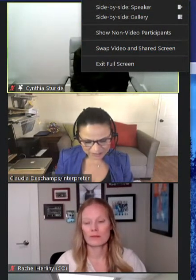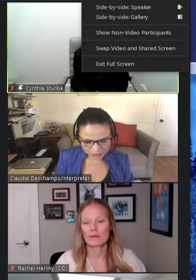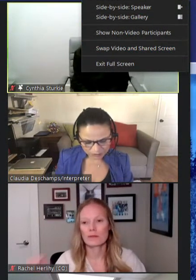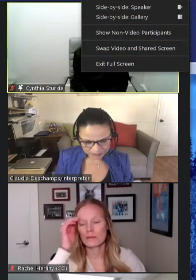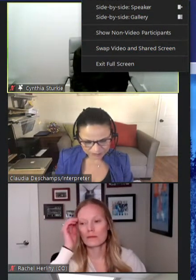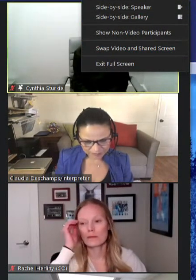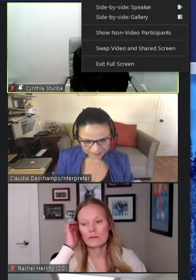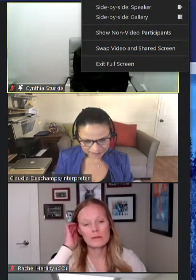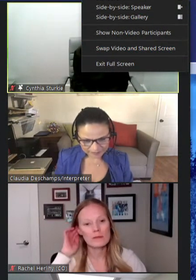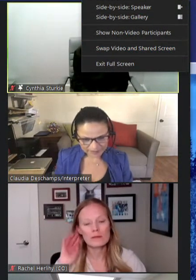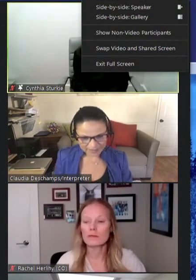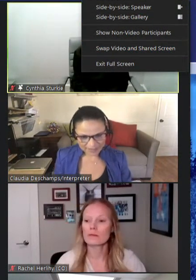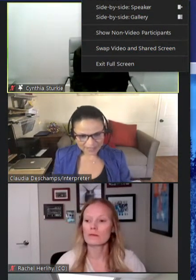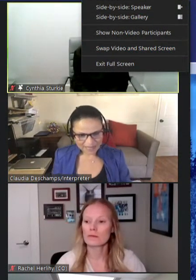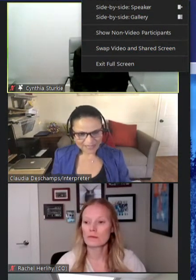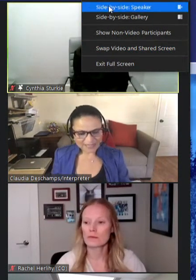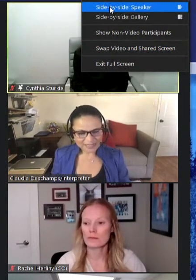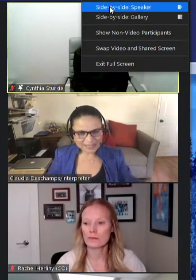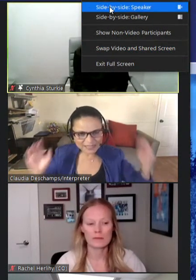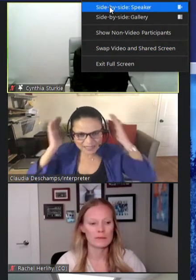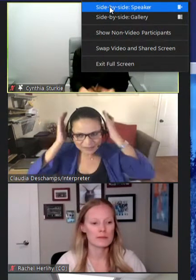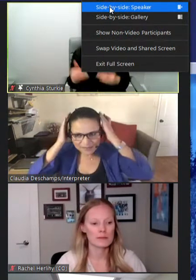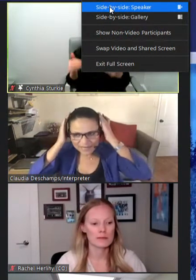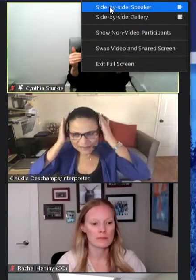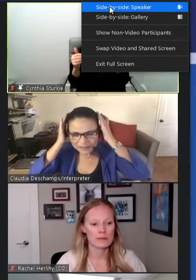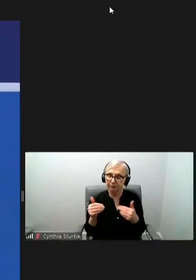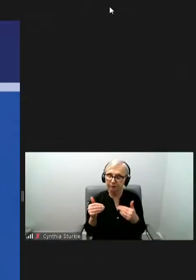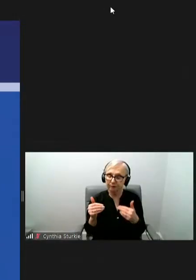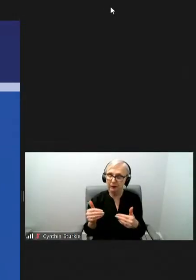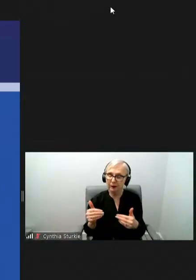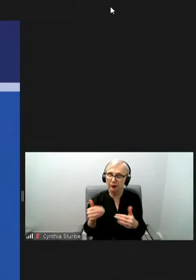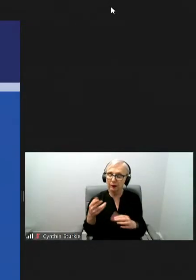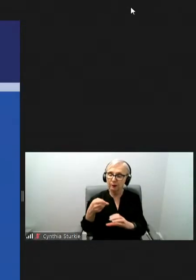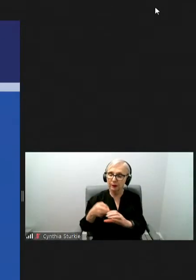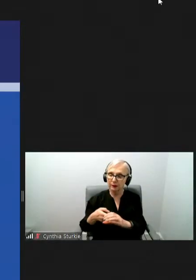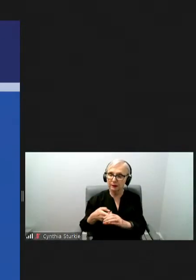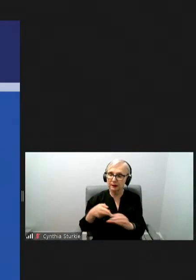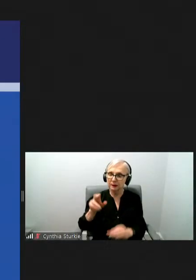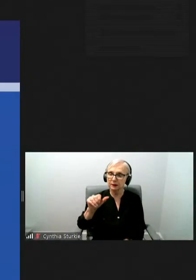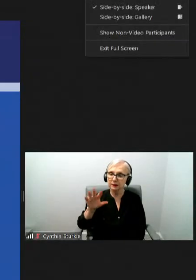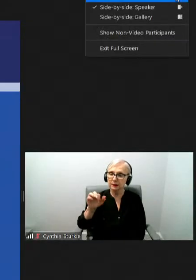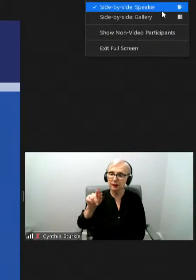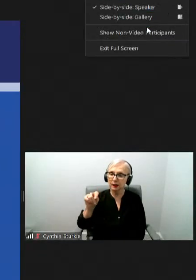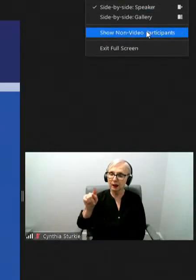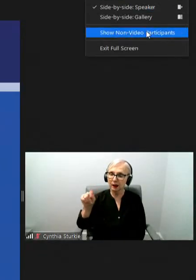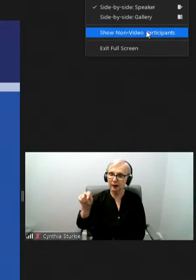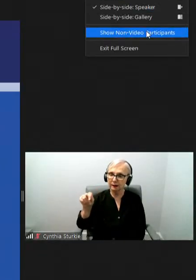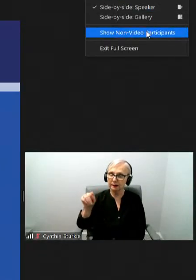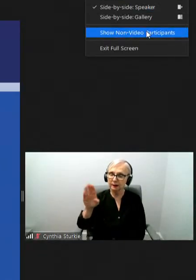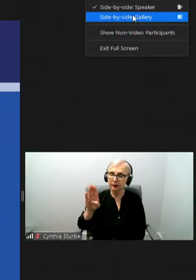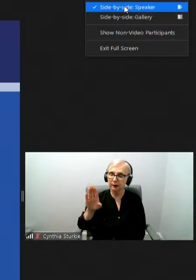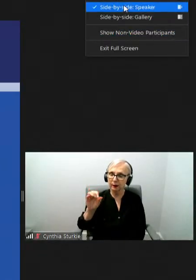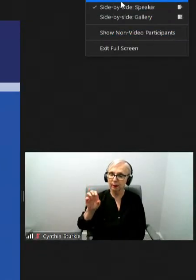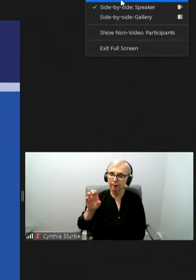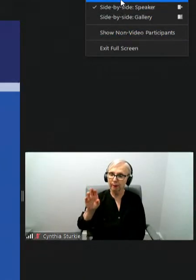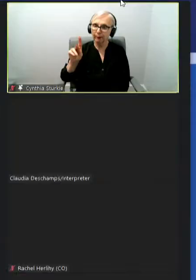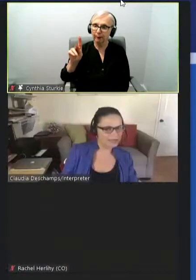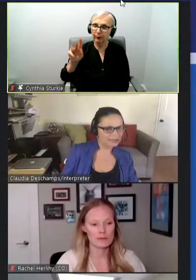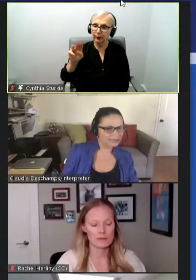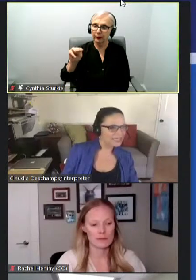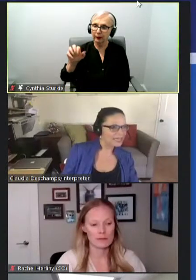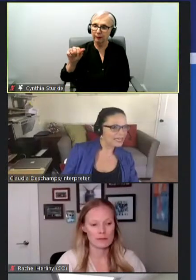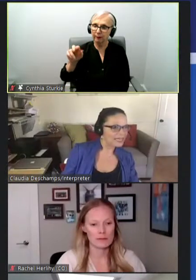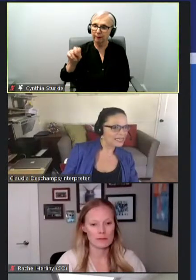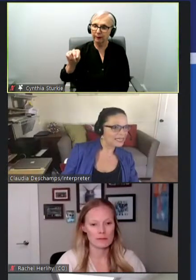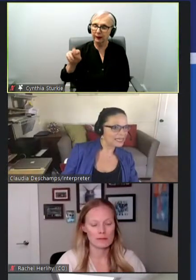way. So without further ado, our participants for today, Scott Bookman, our COVID-19 incident commander, and Dr.